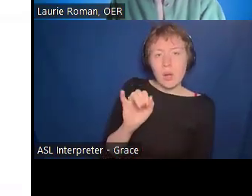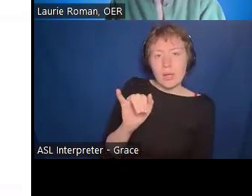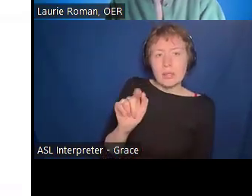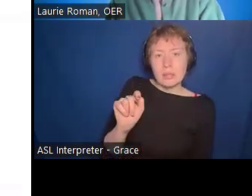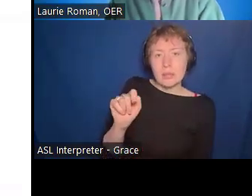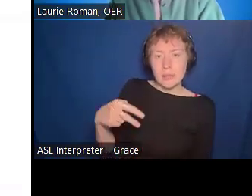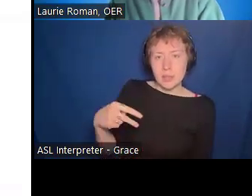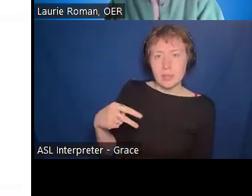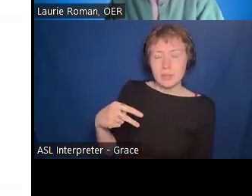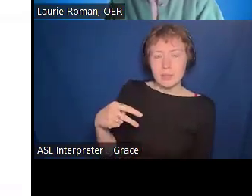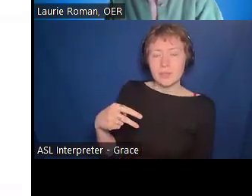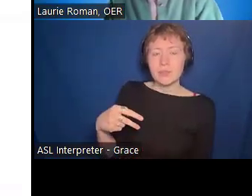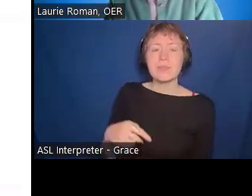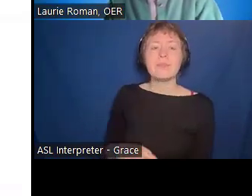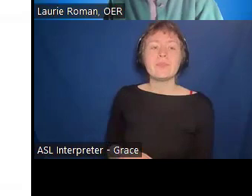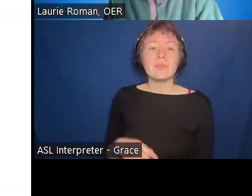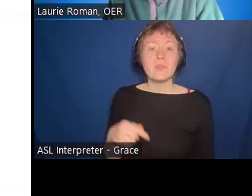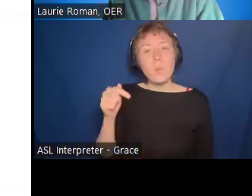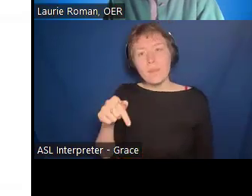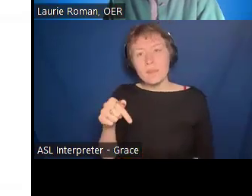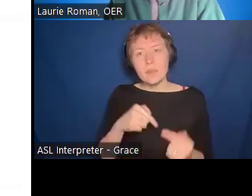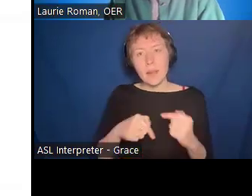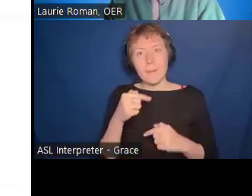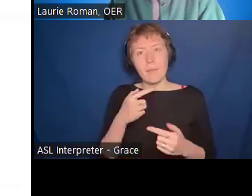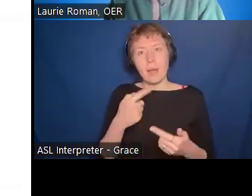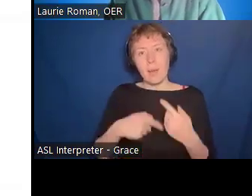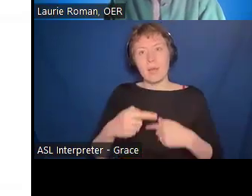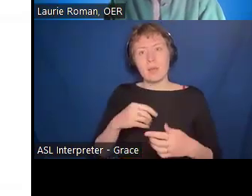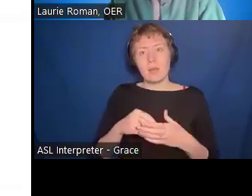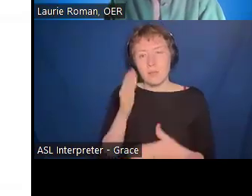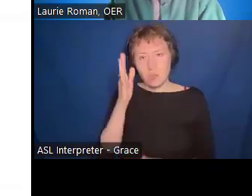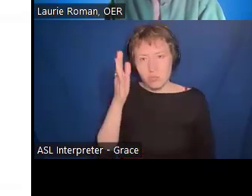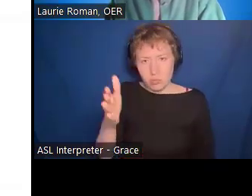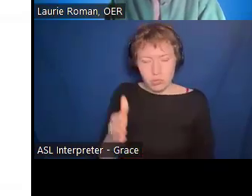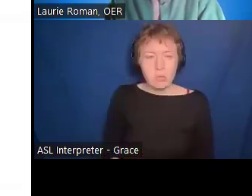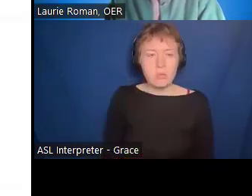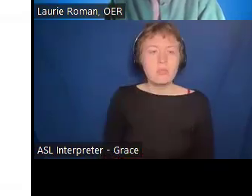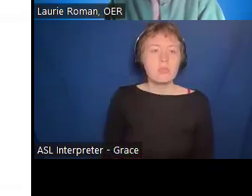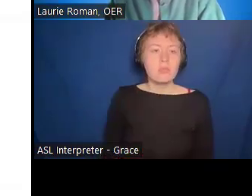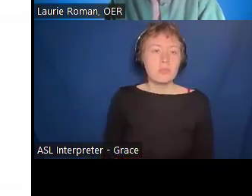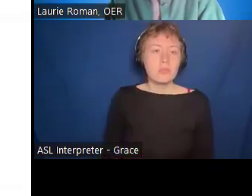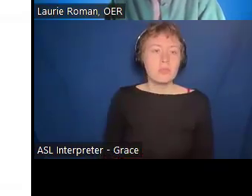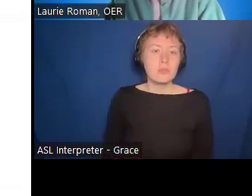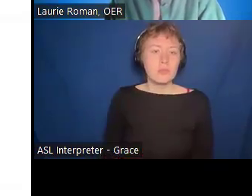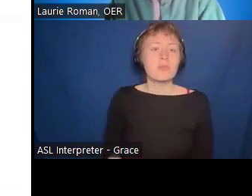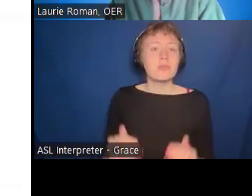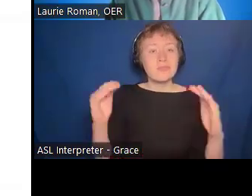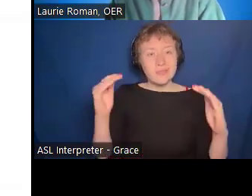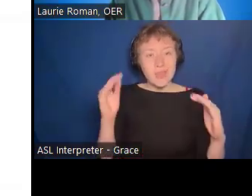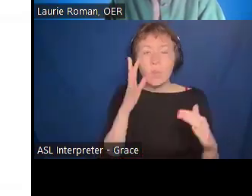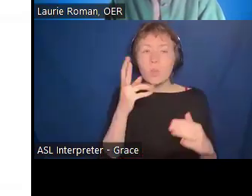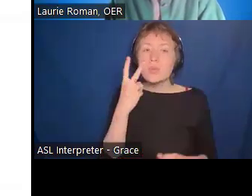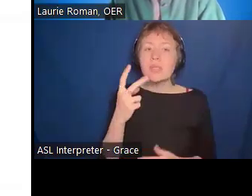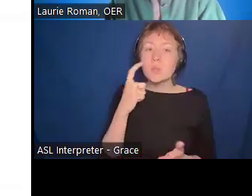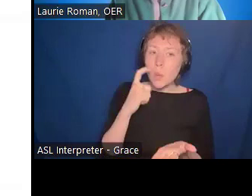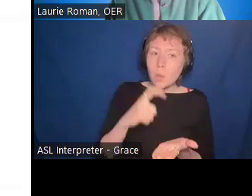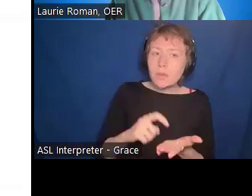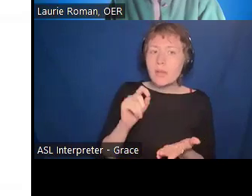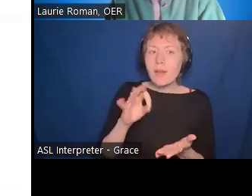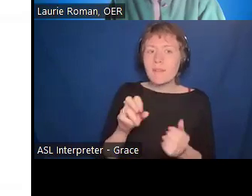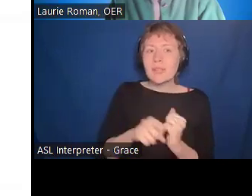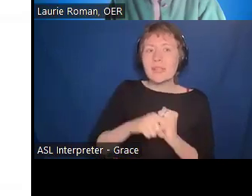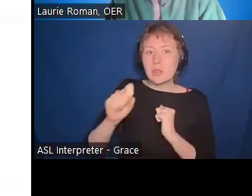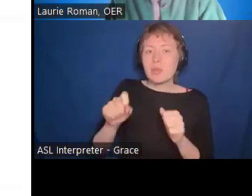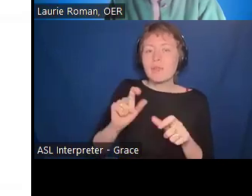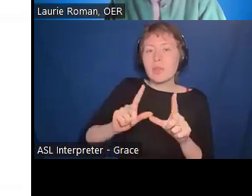is going to be coming in the future. Then they will see notices of extension of expiration dates, and I'll